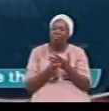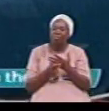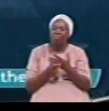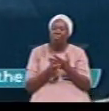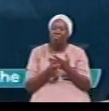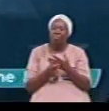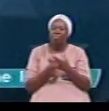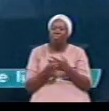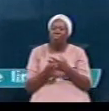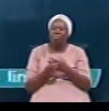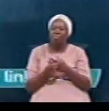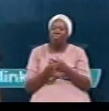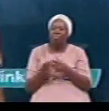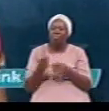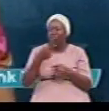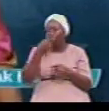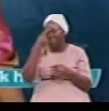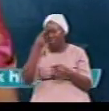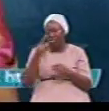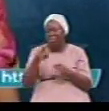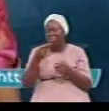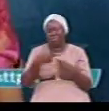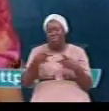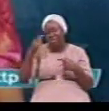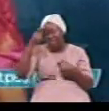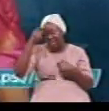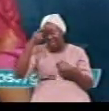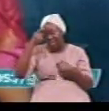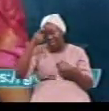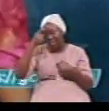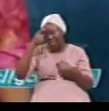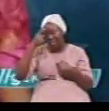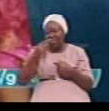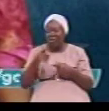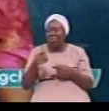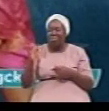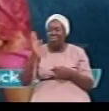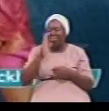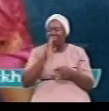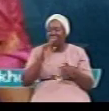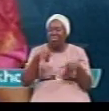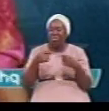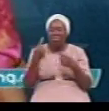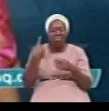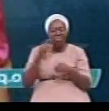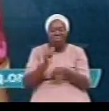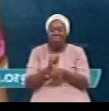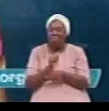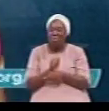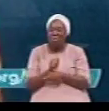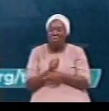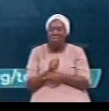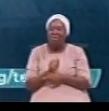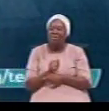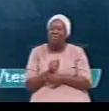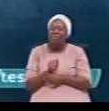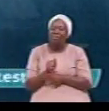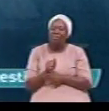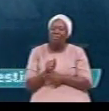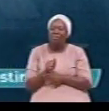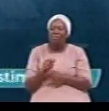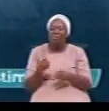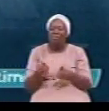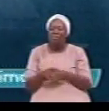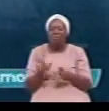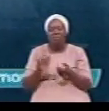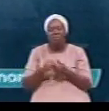maybe to hinder me because I was very sick. I've never even been going for work from the end of August to date. So